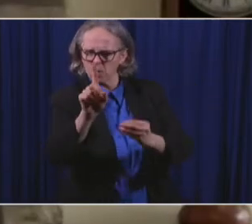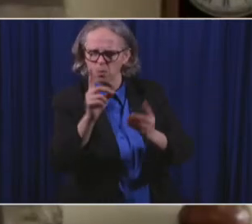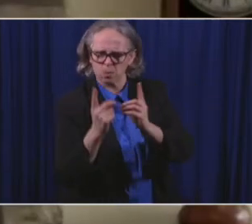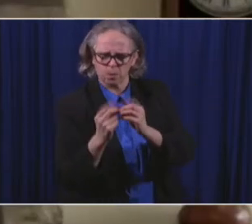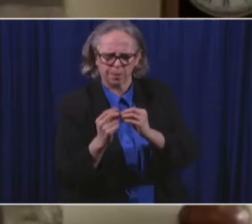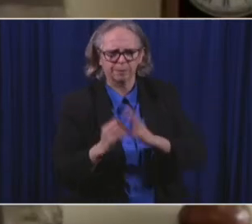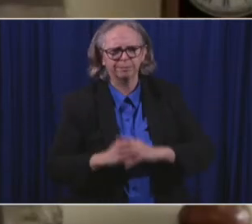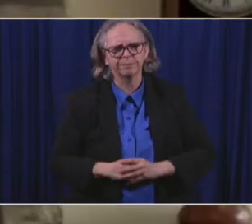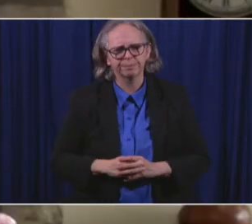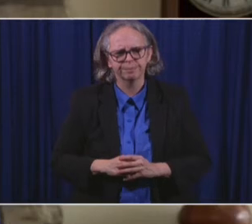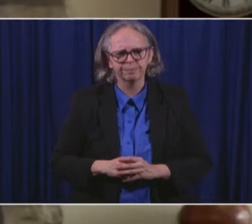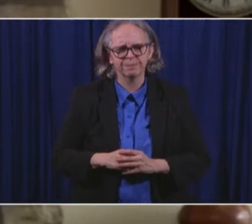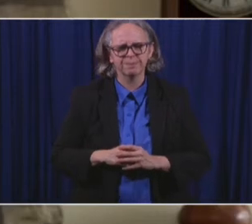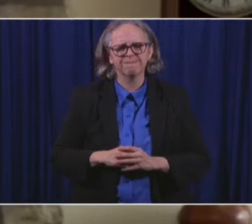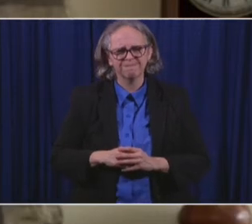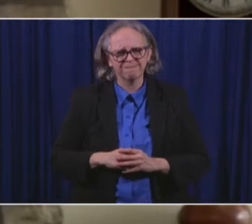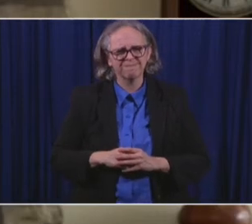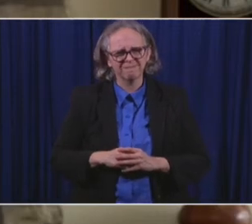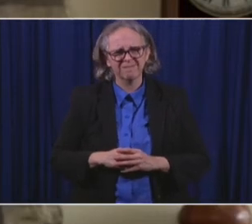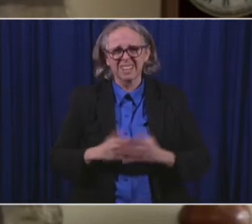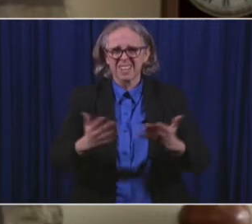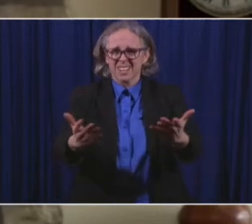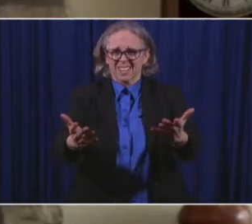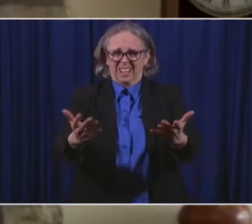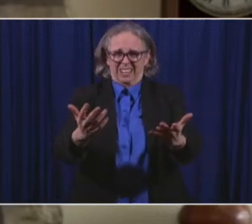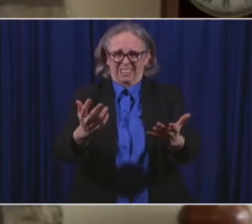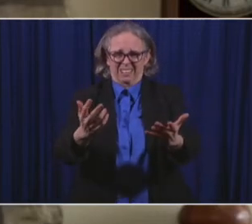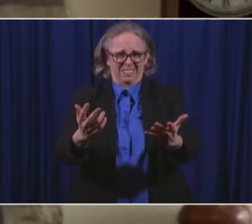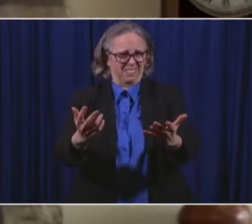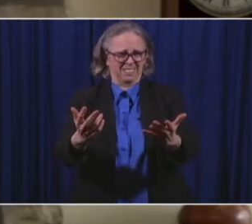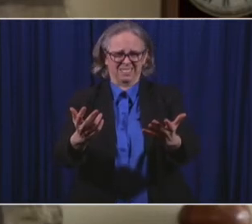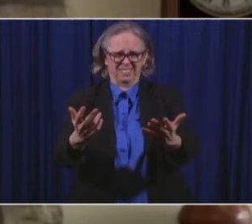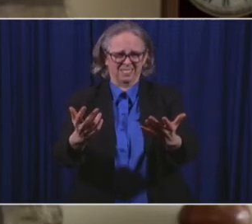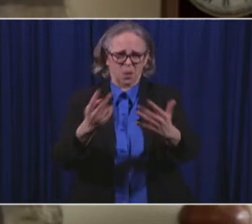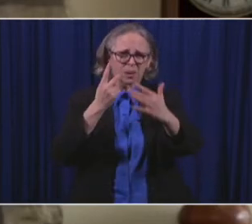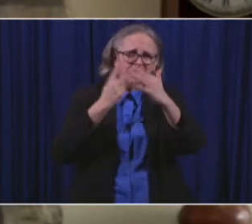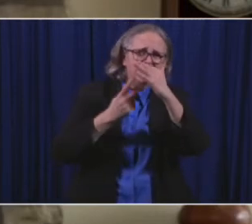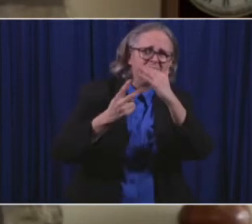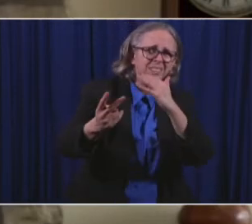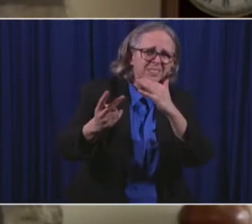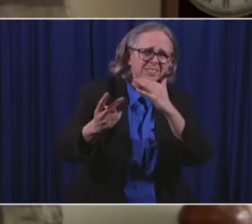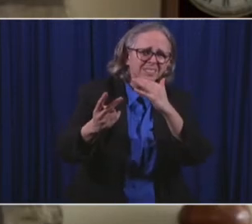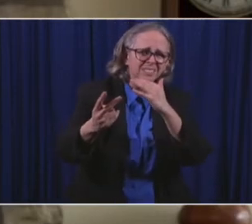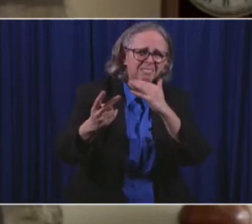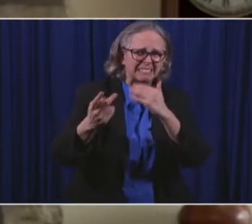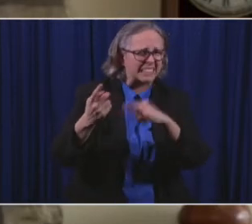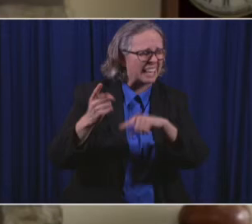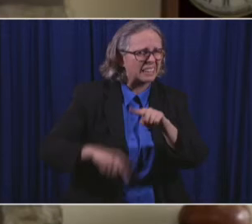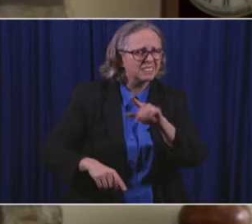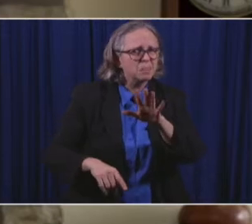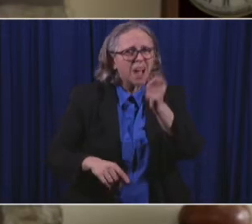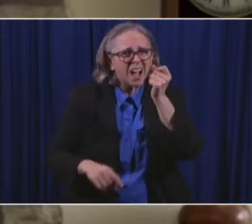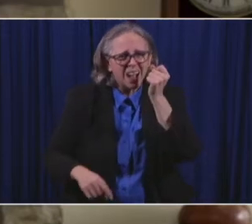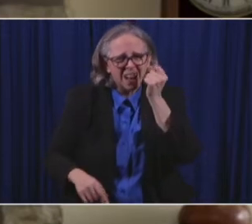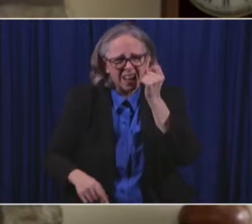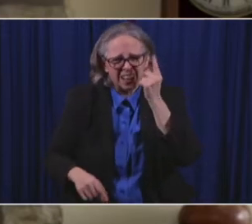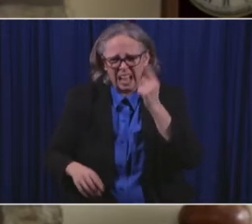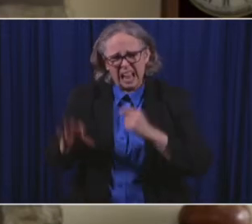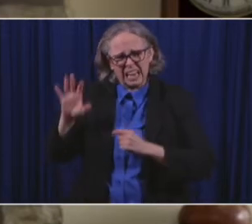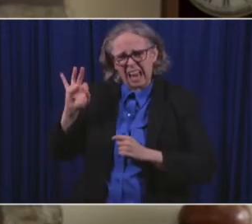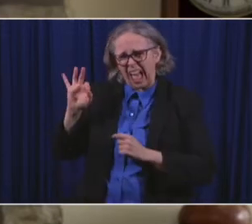we're always 2-3 weeks away. And so sustaining at this level, we hope that